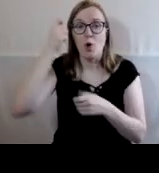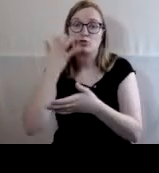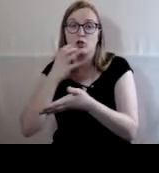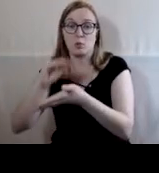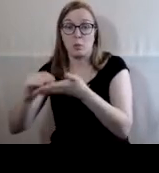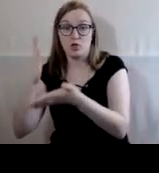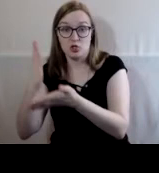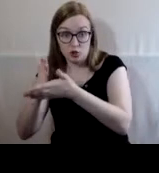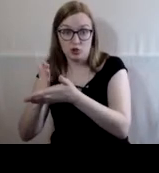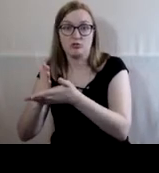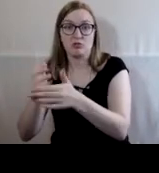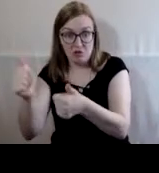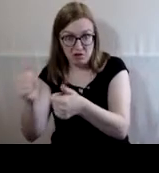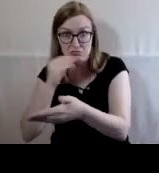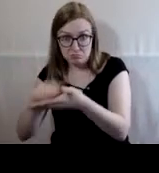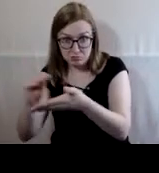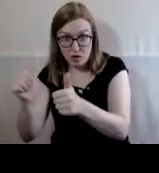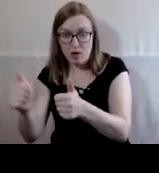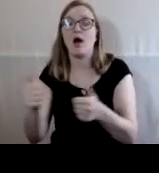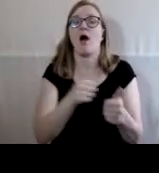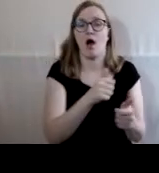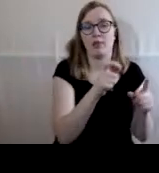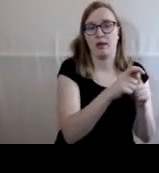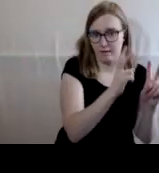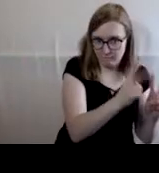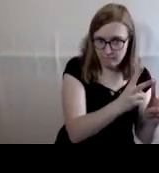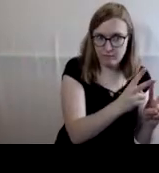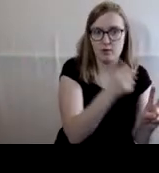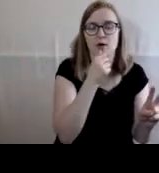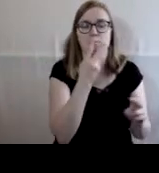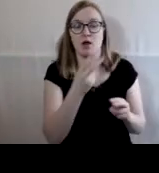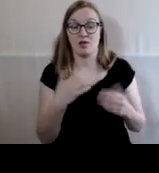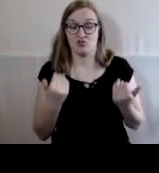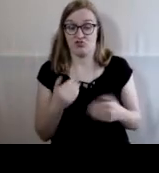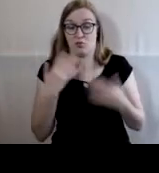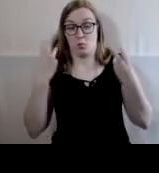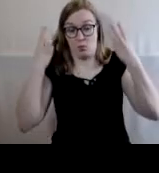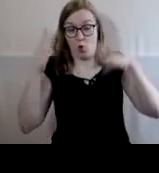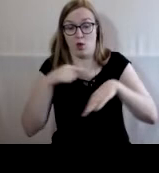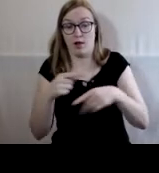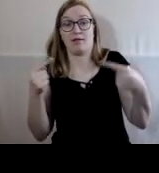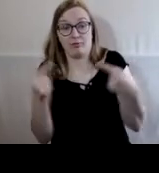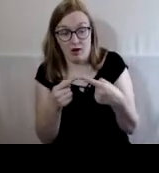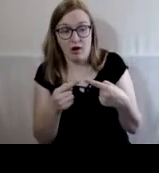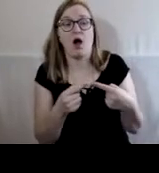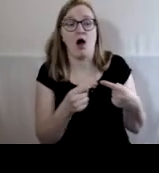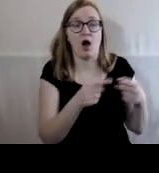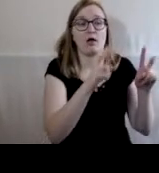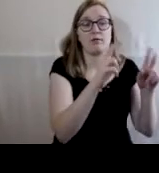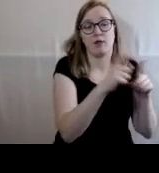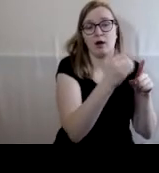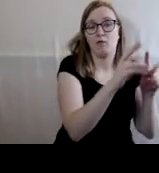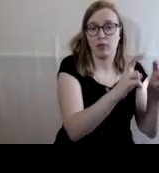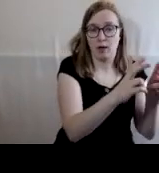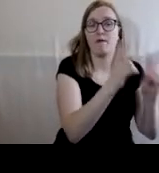your principles, it stays. If it doesn't, then that gives you the chance to exclude some of the